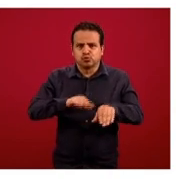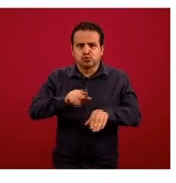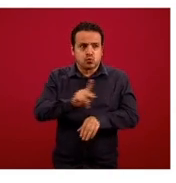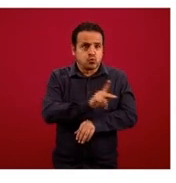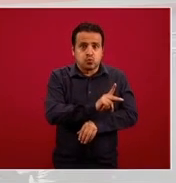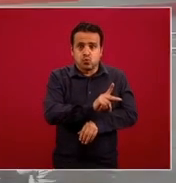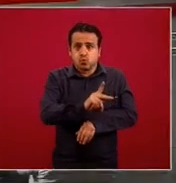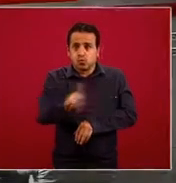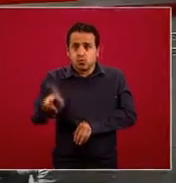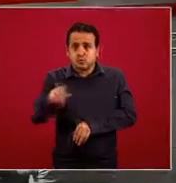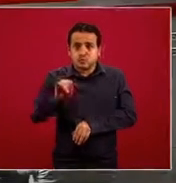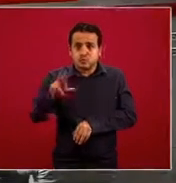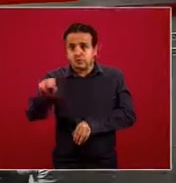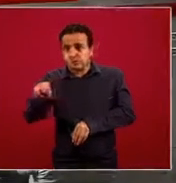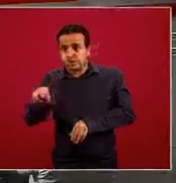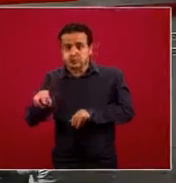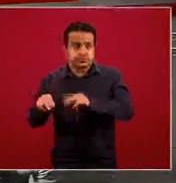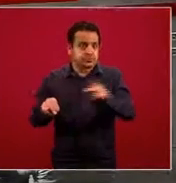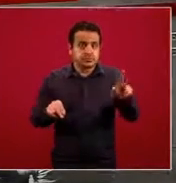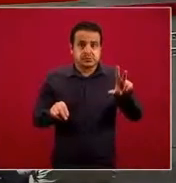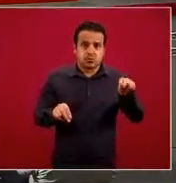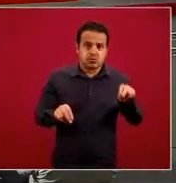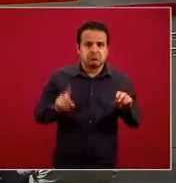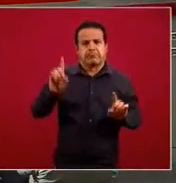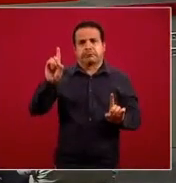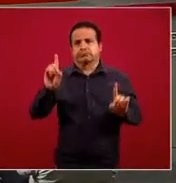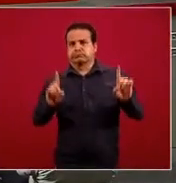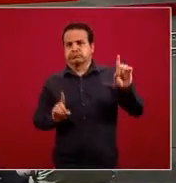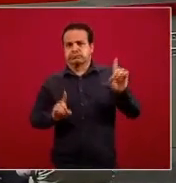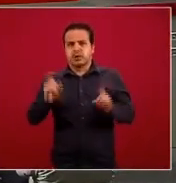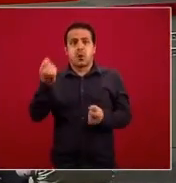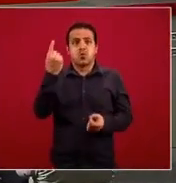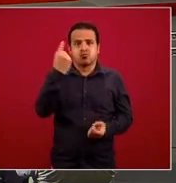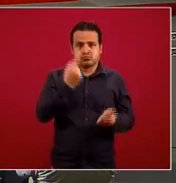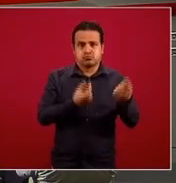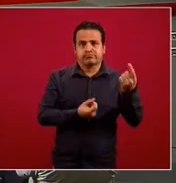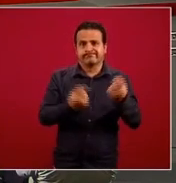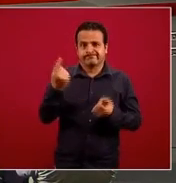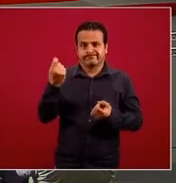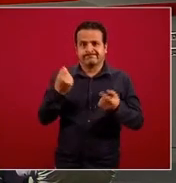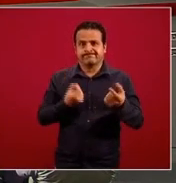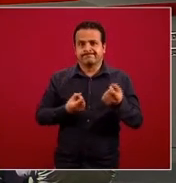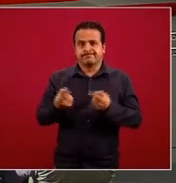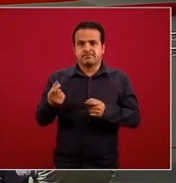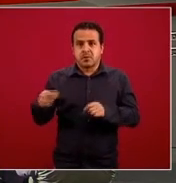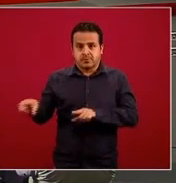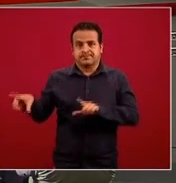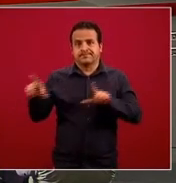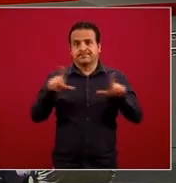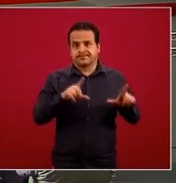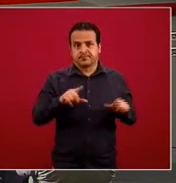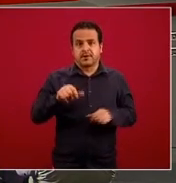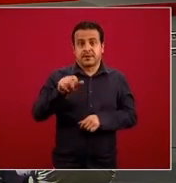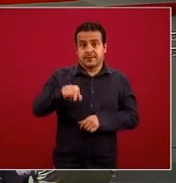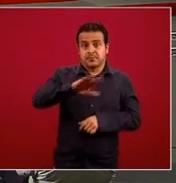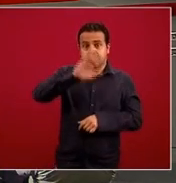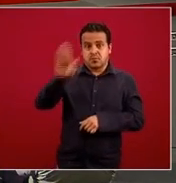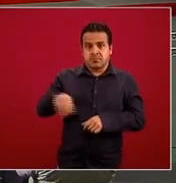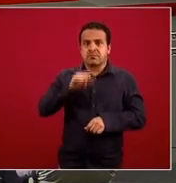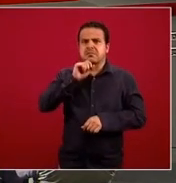So as you can see, we don't have yellow bars or yellow segments in earlier bars